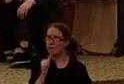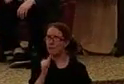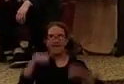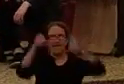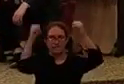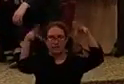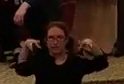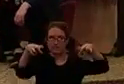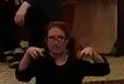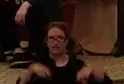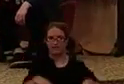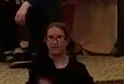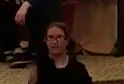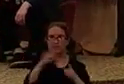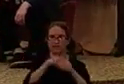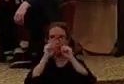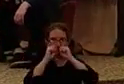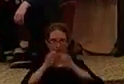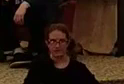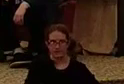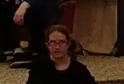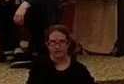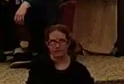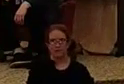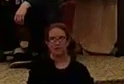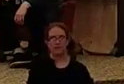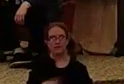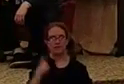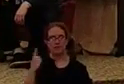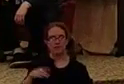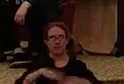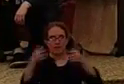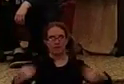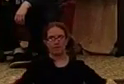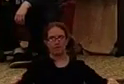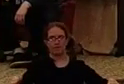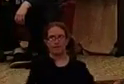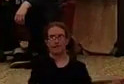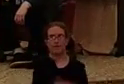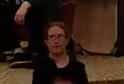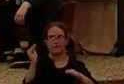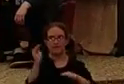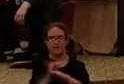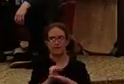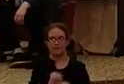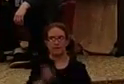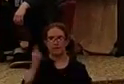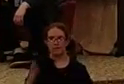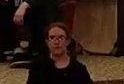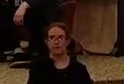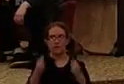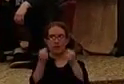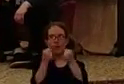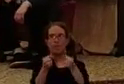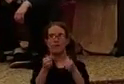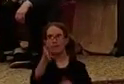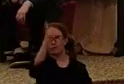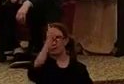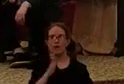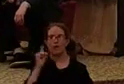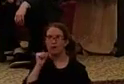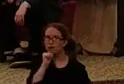to let you go until you bless me. Amen. Somebody in the presence here tonight, amen, you need to get a hold of God.